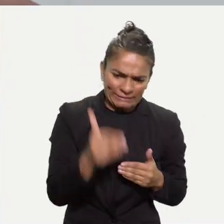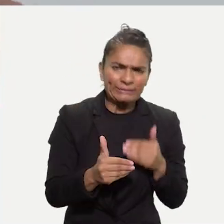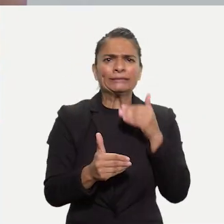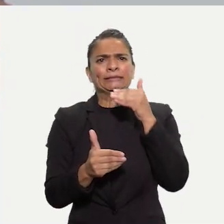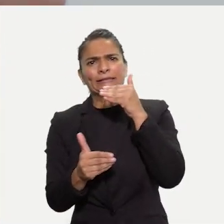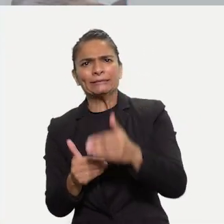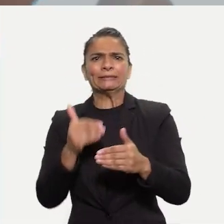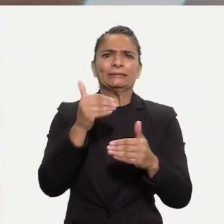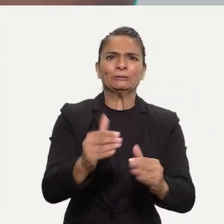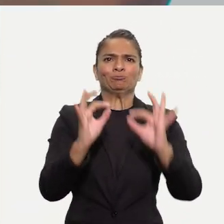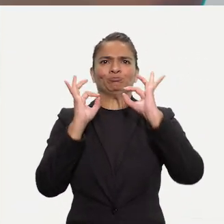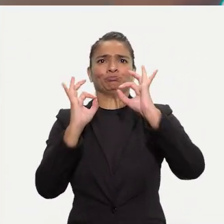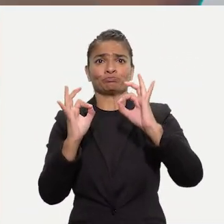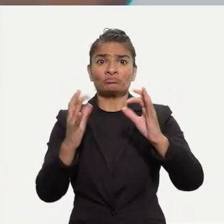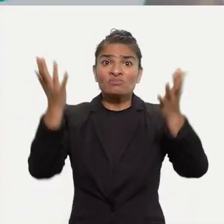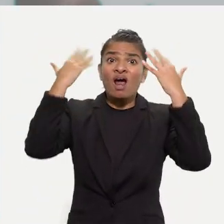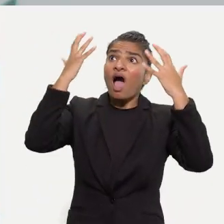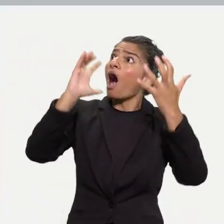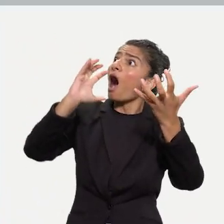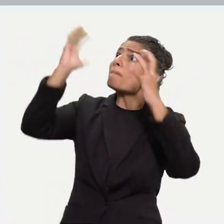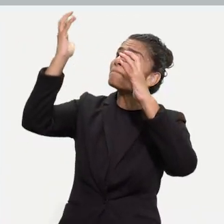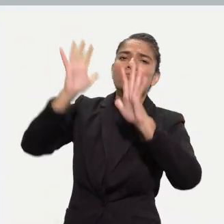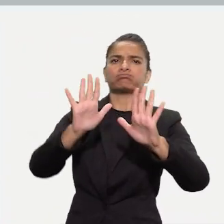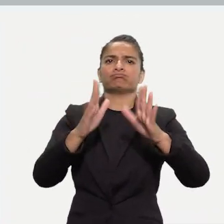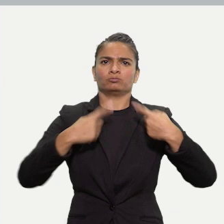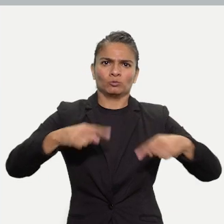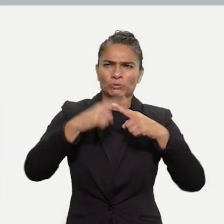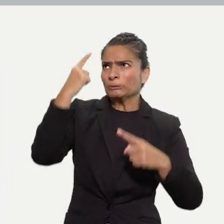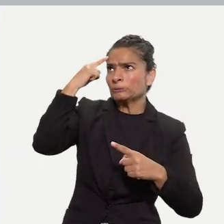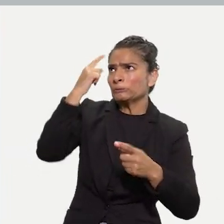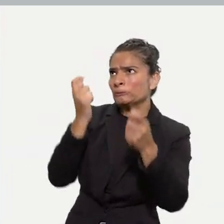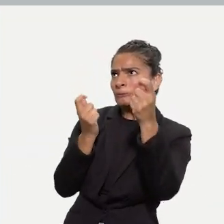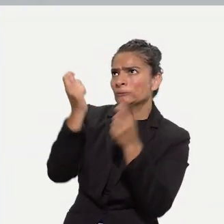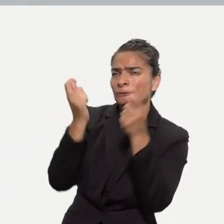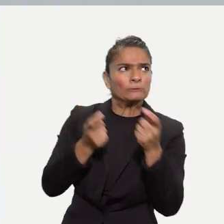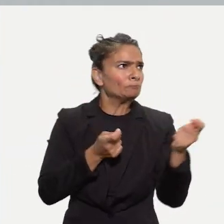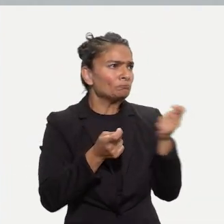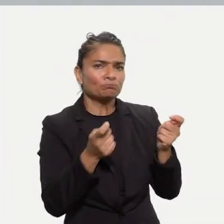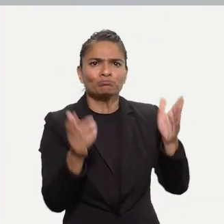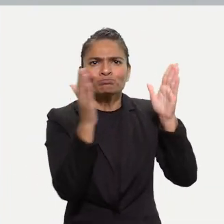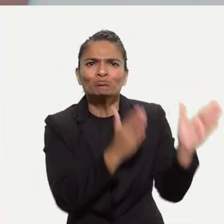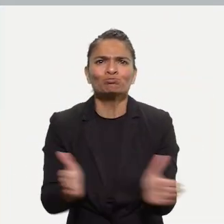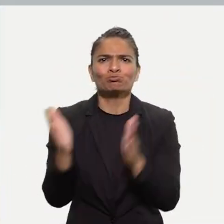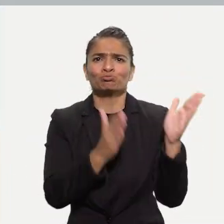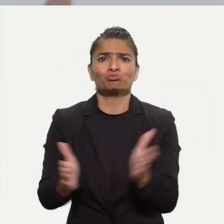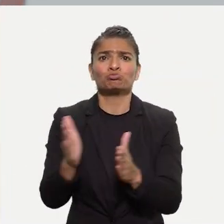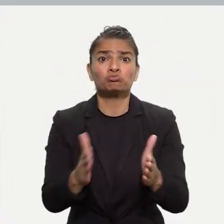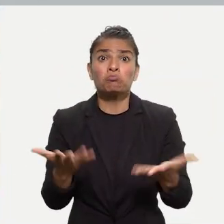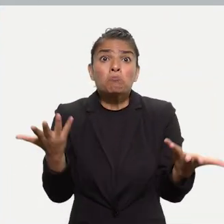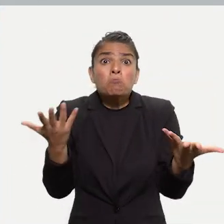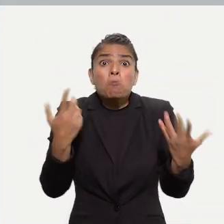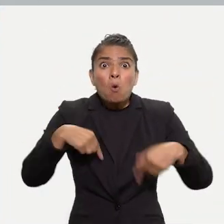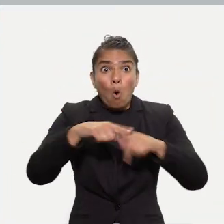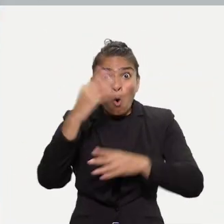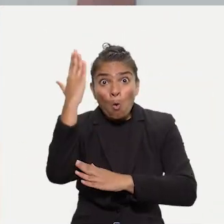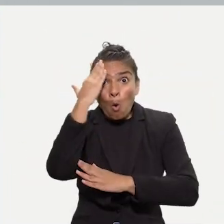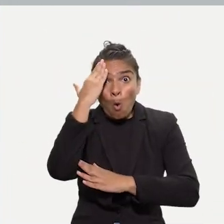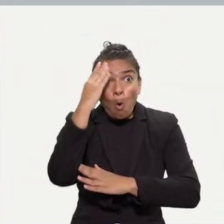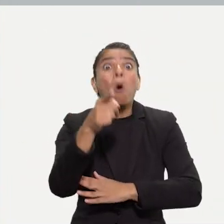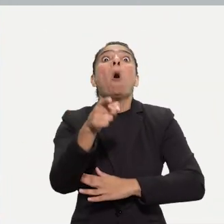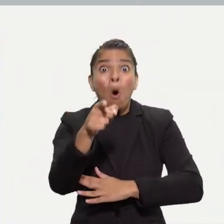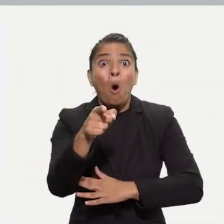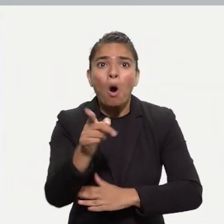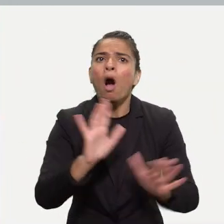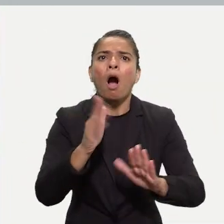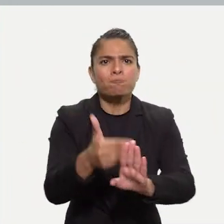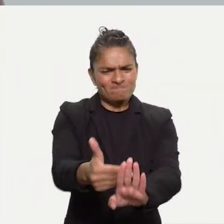I will ask a little bit later what it is, but this is also moving forward with the impacts of climate change on living with